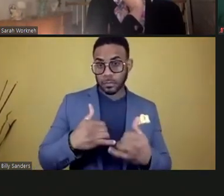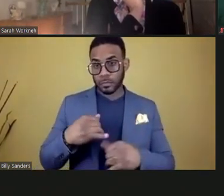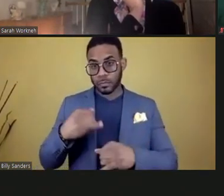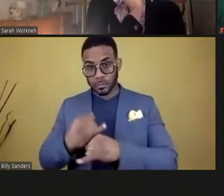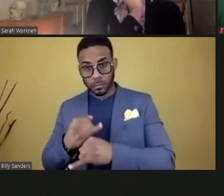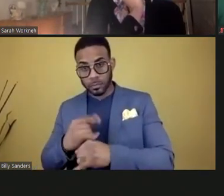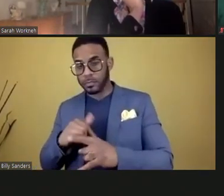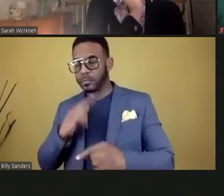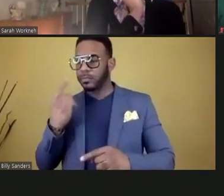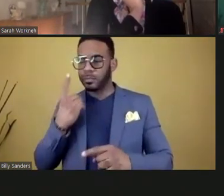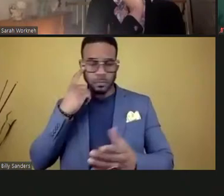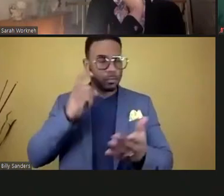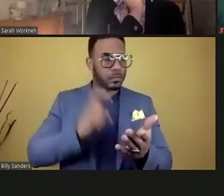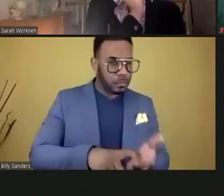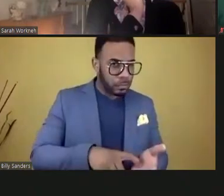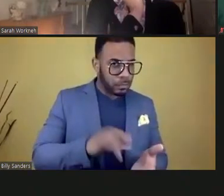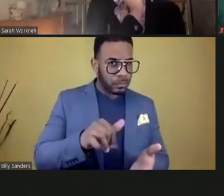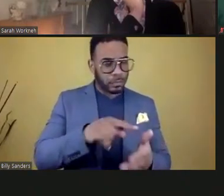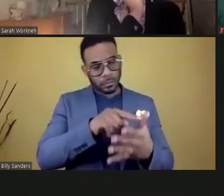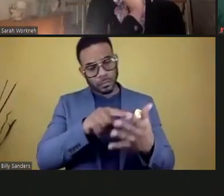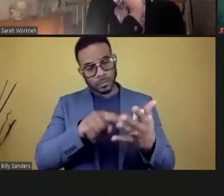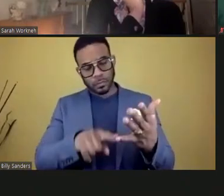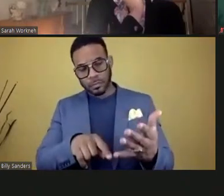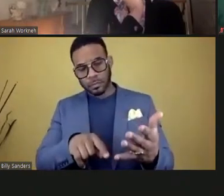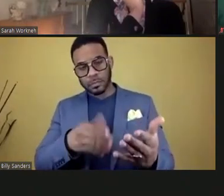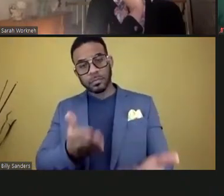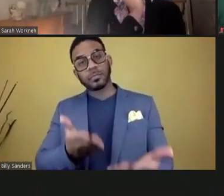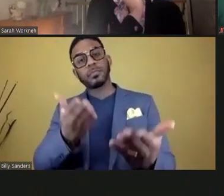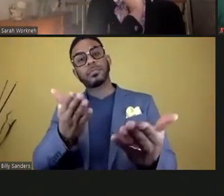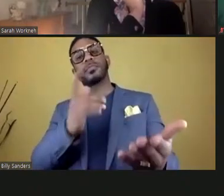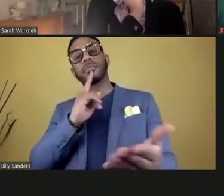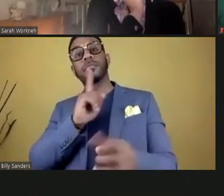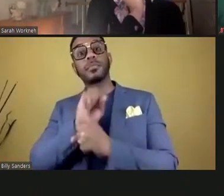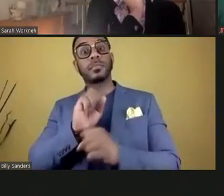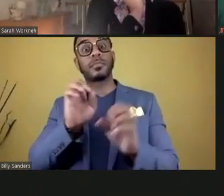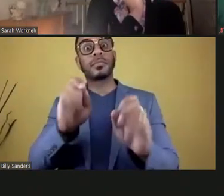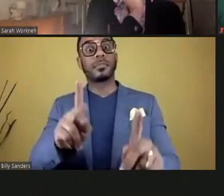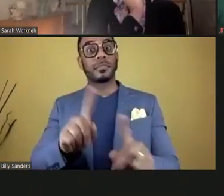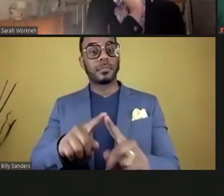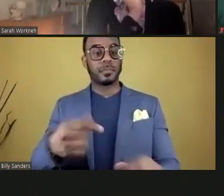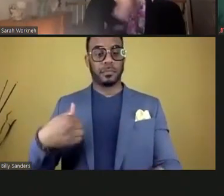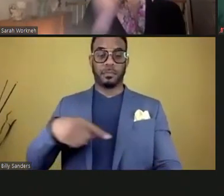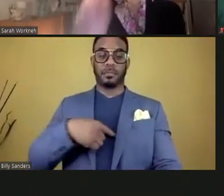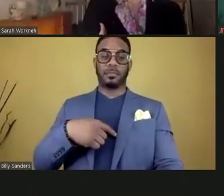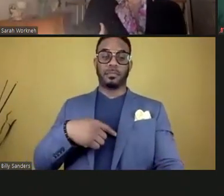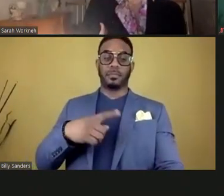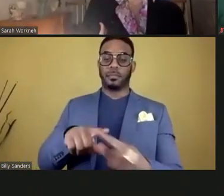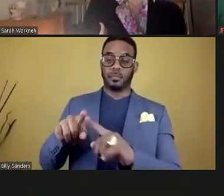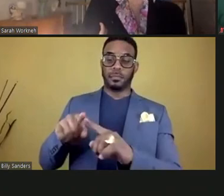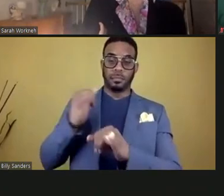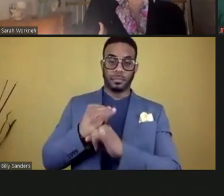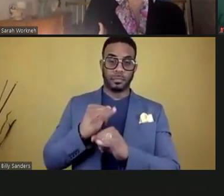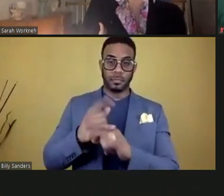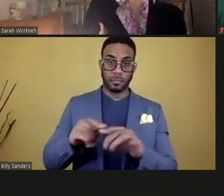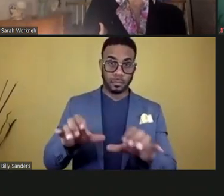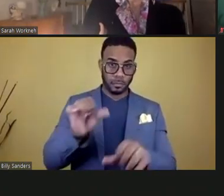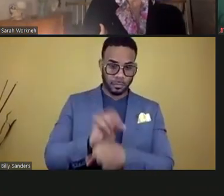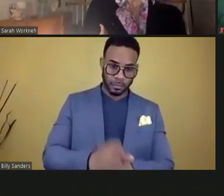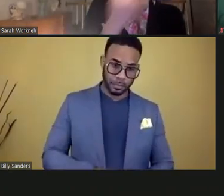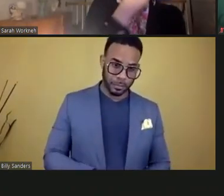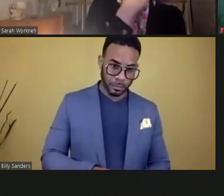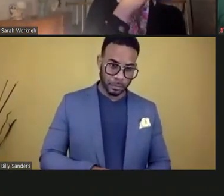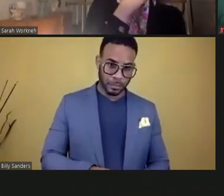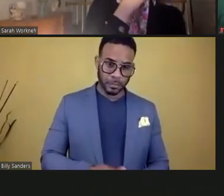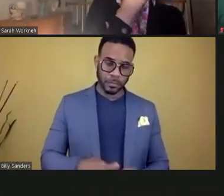institution, but we always recognize that these offerings are really an opportunity for us as an institution to do the work,